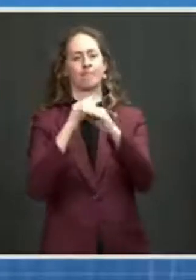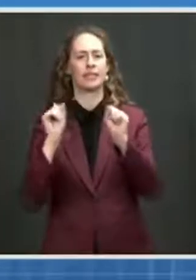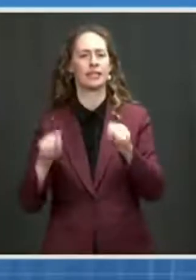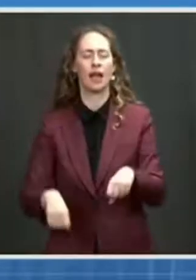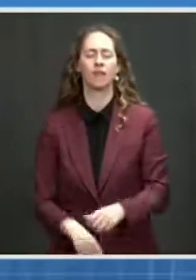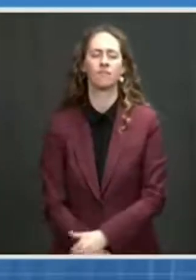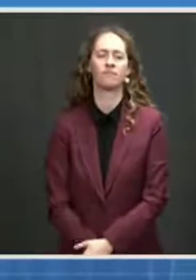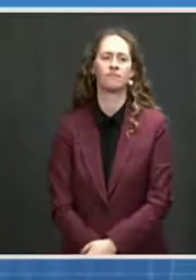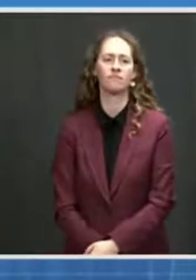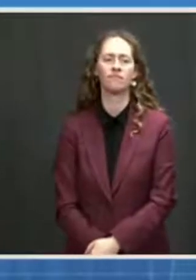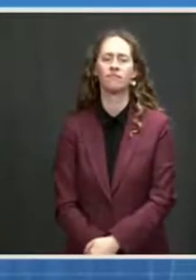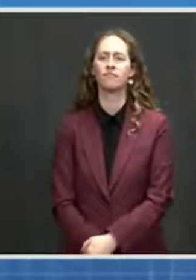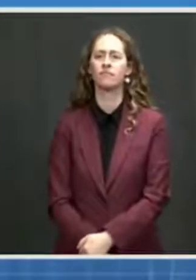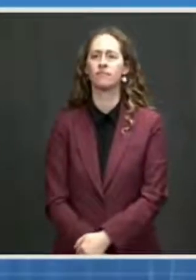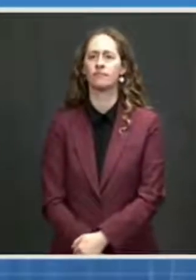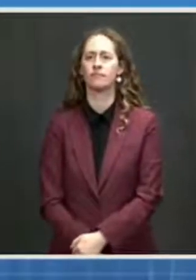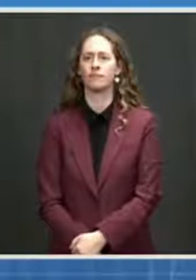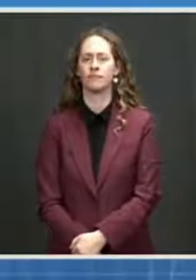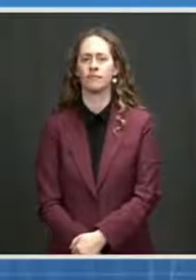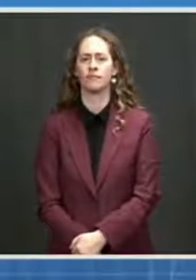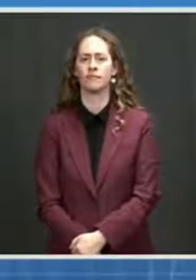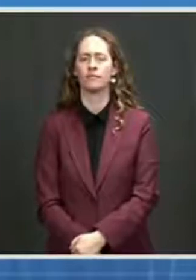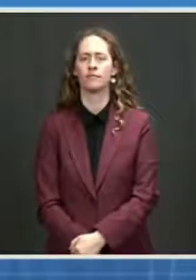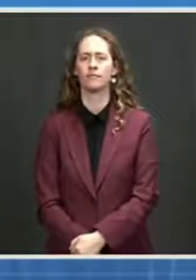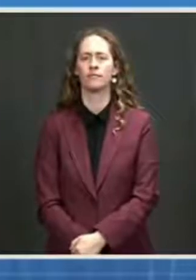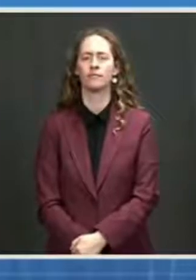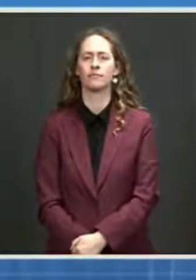Meg Tyrell at CNBC.